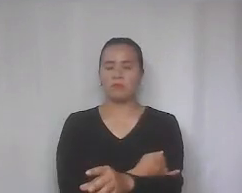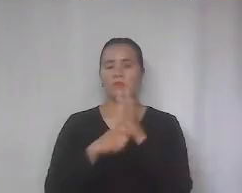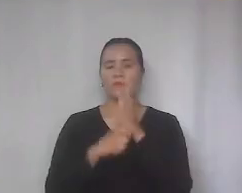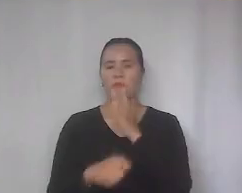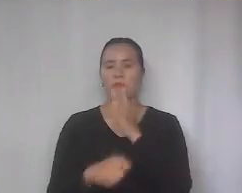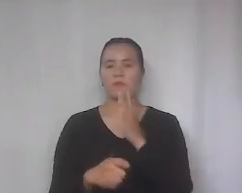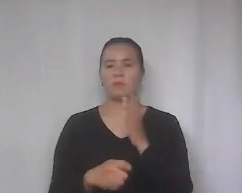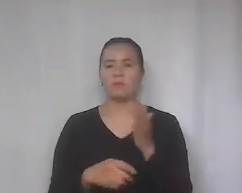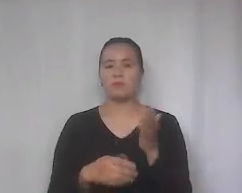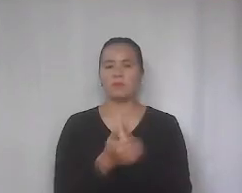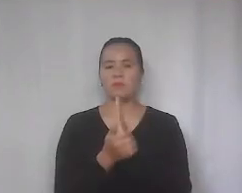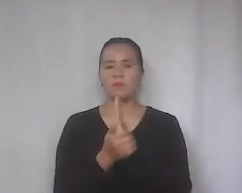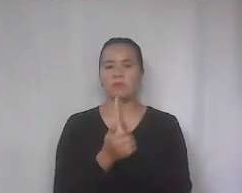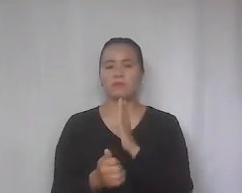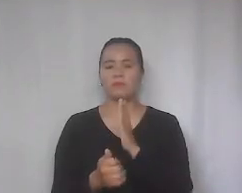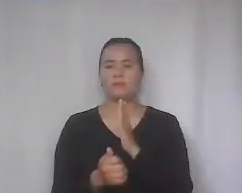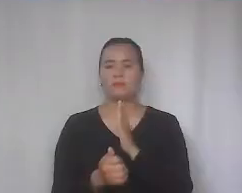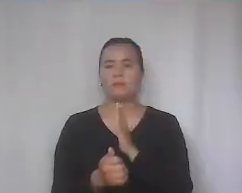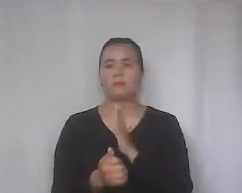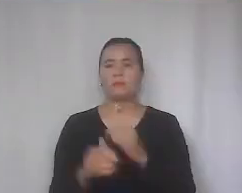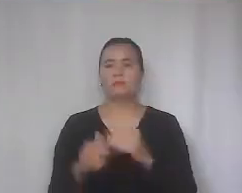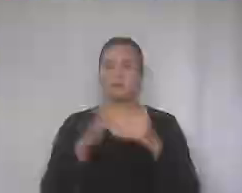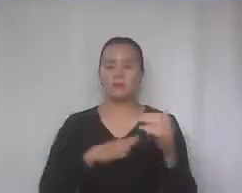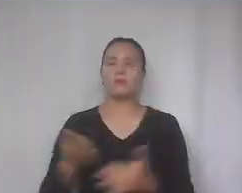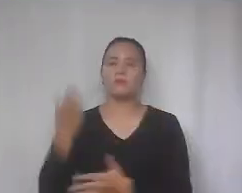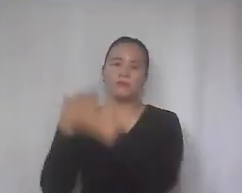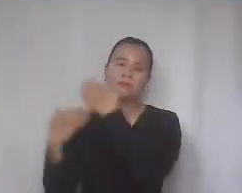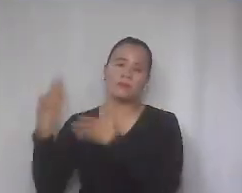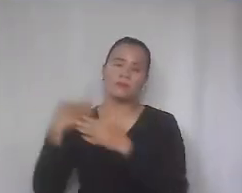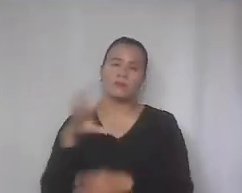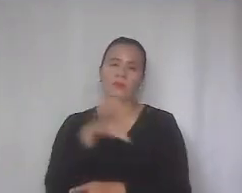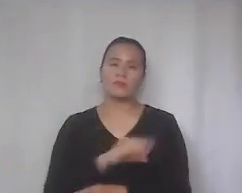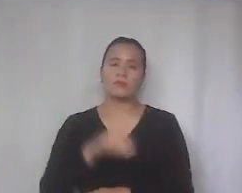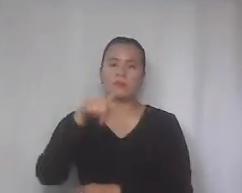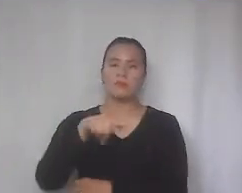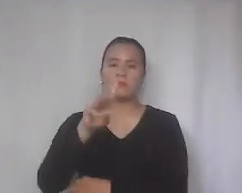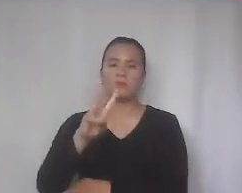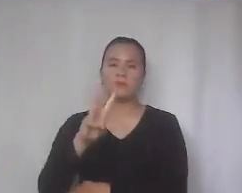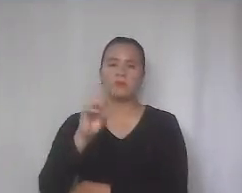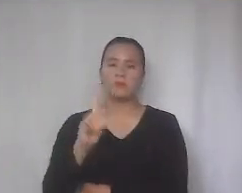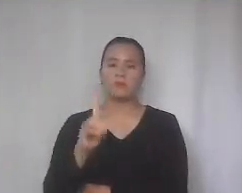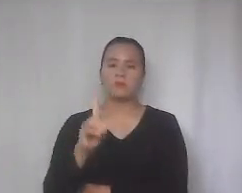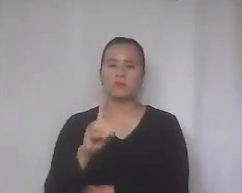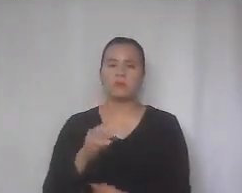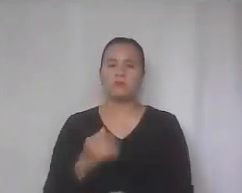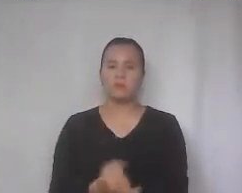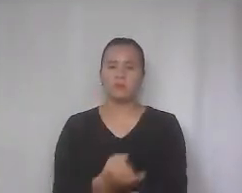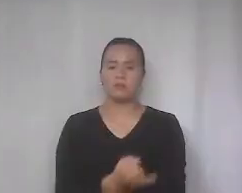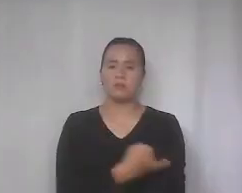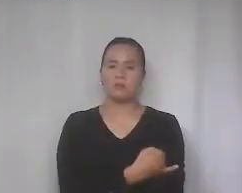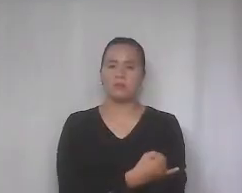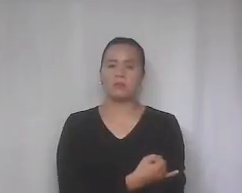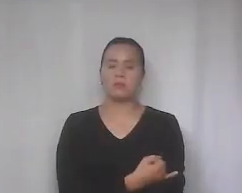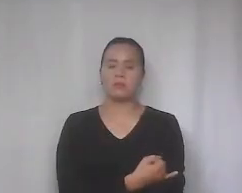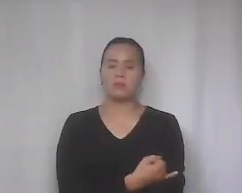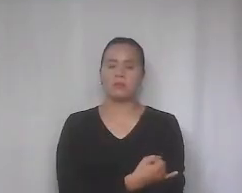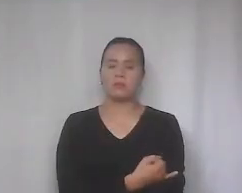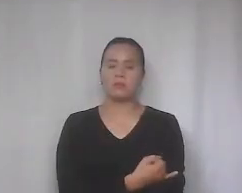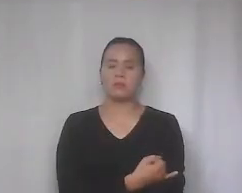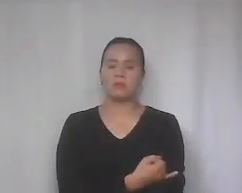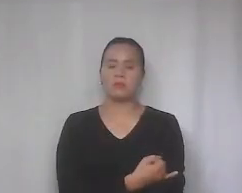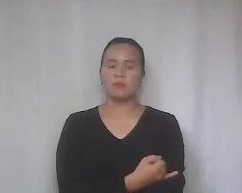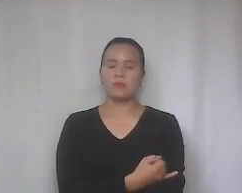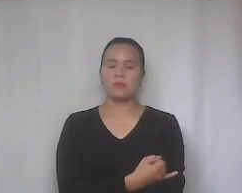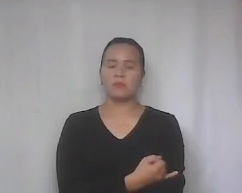before. And people with disabilities are preparing for an increasingly digital job market. As the world changes, our approach